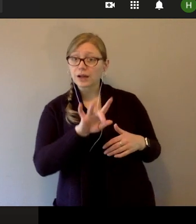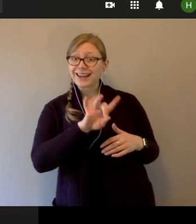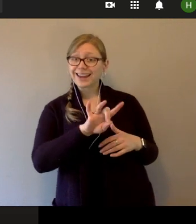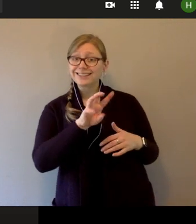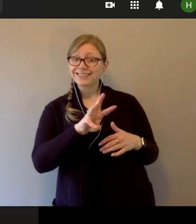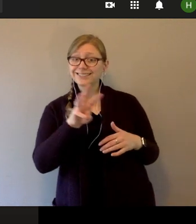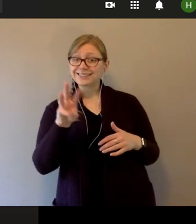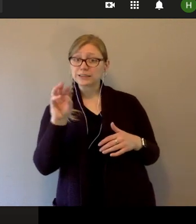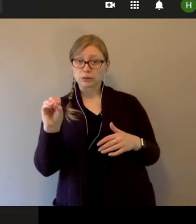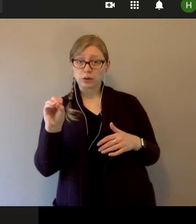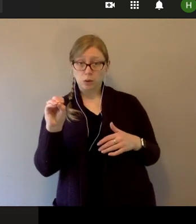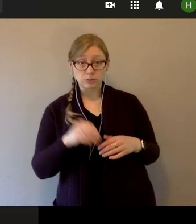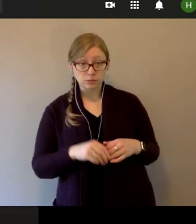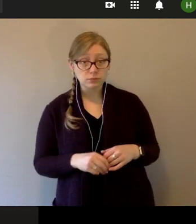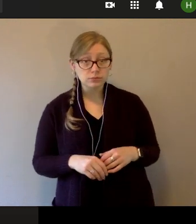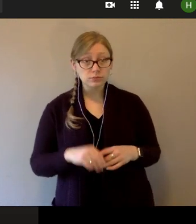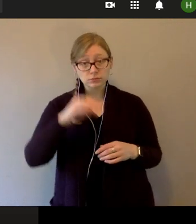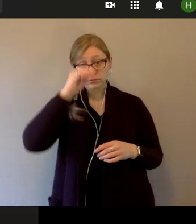0.8660.